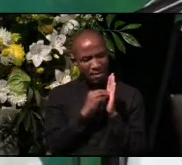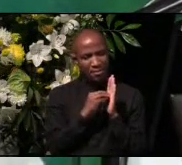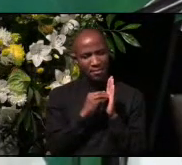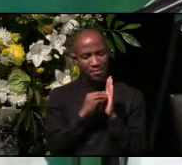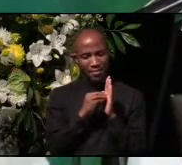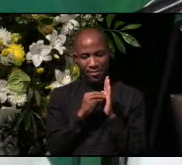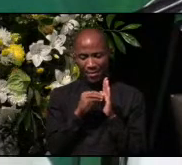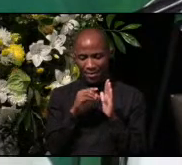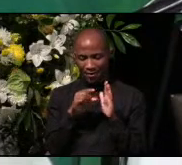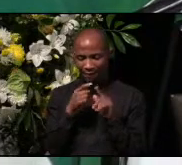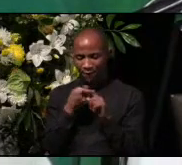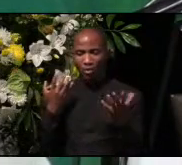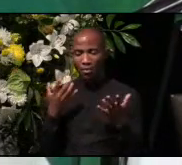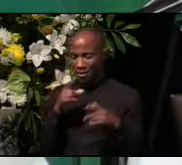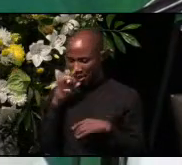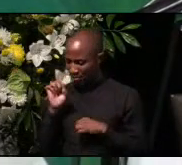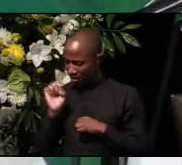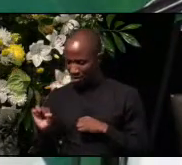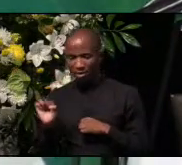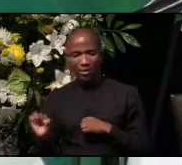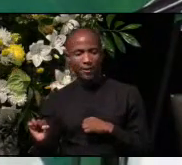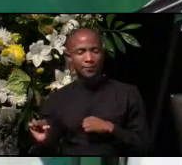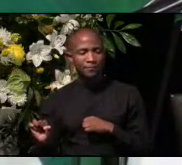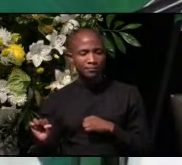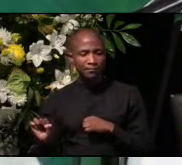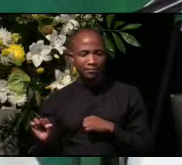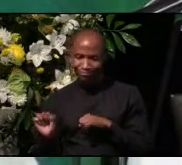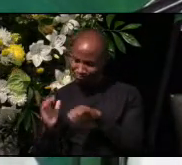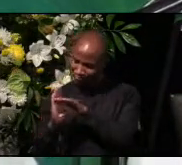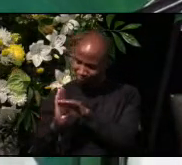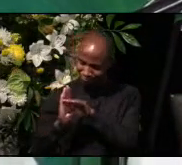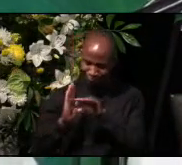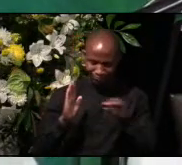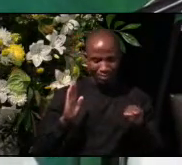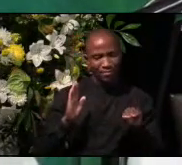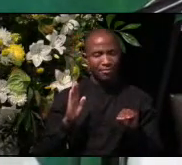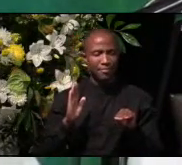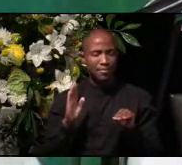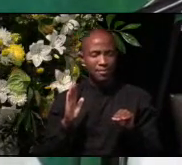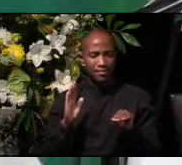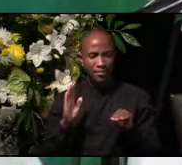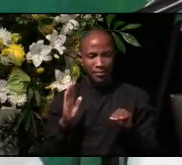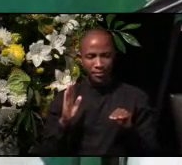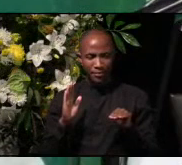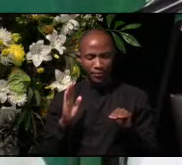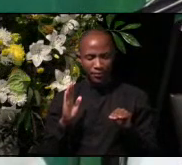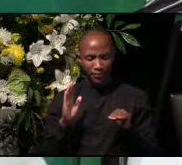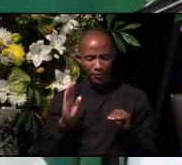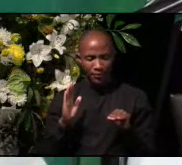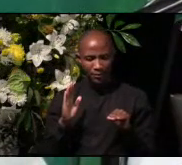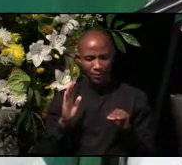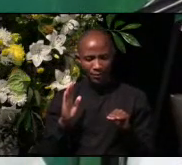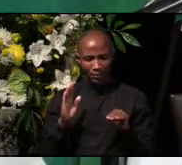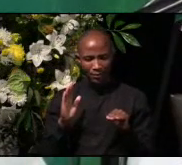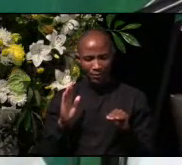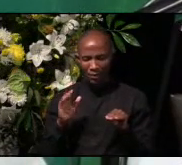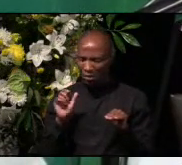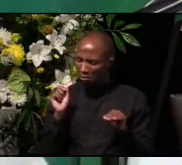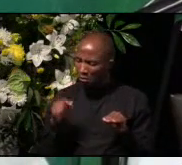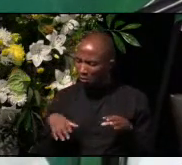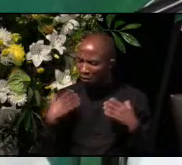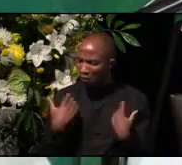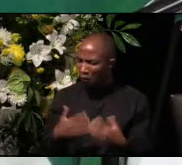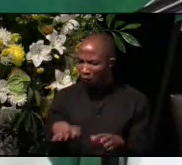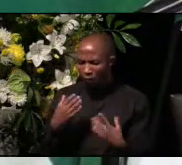but we do we believe that Moses katani is not accorded the standing he